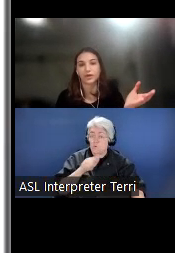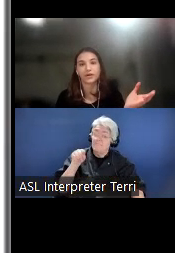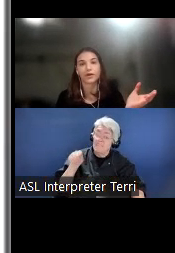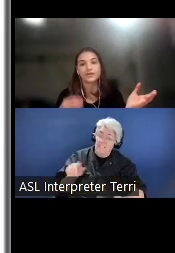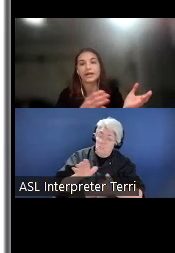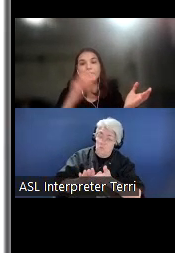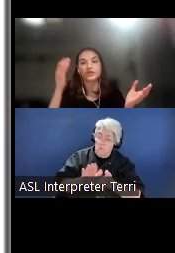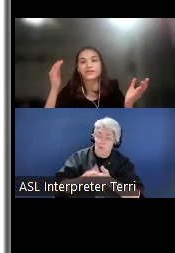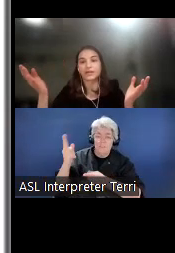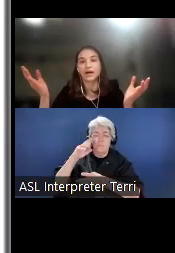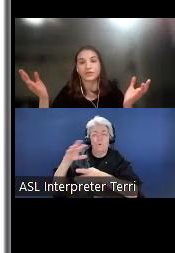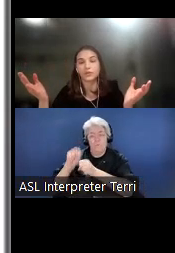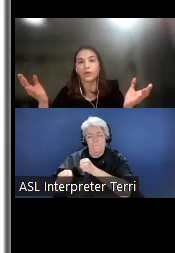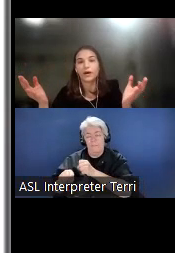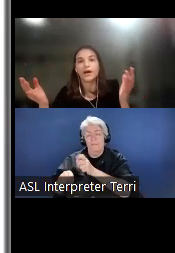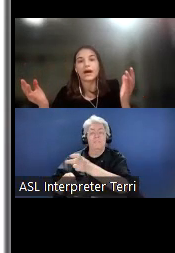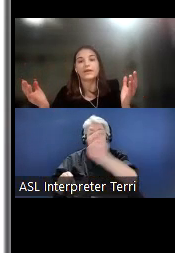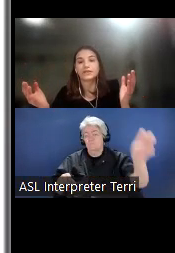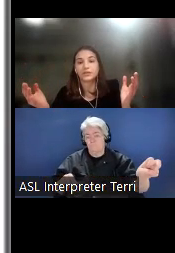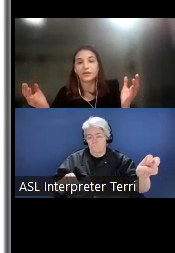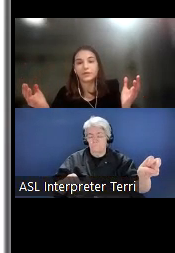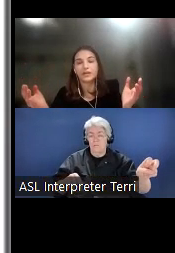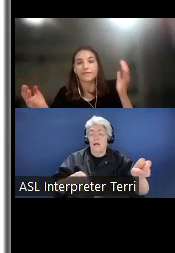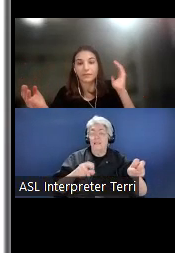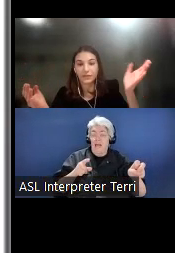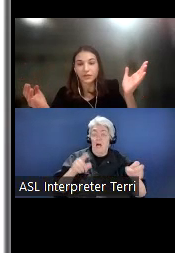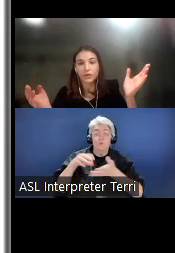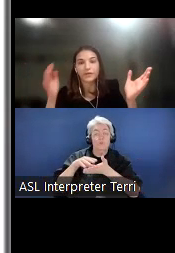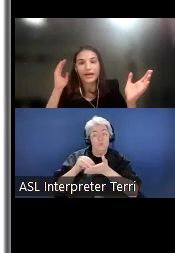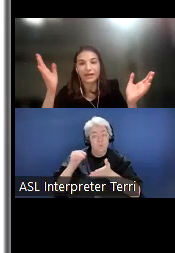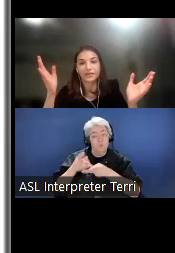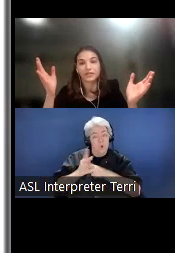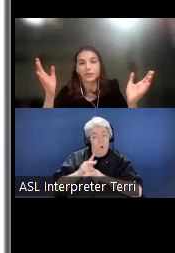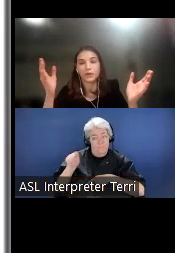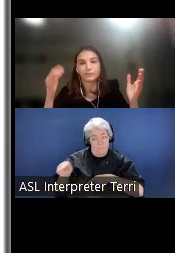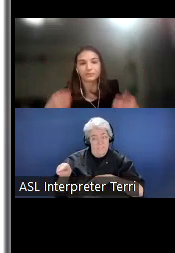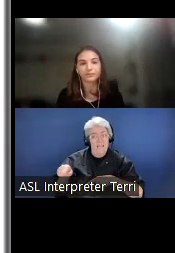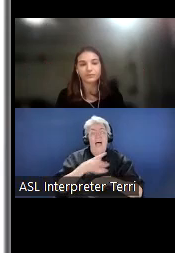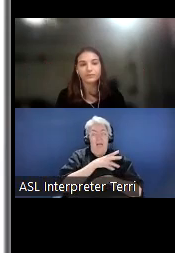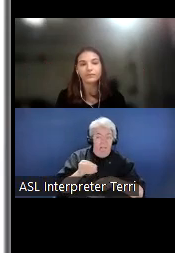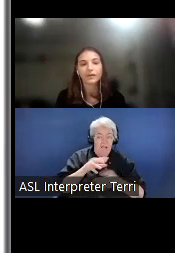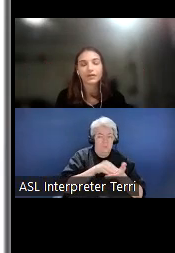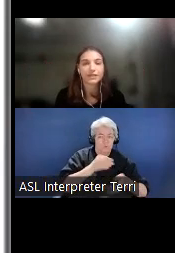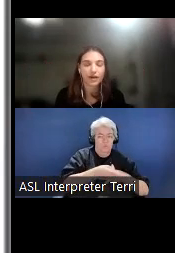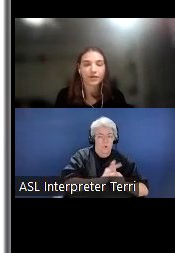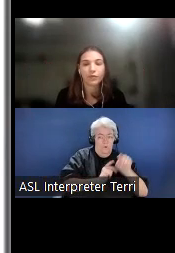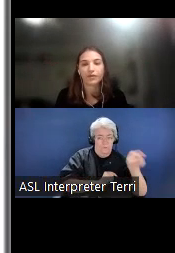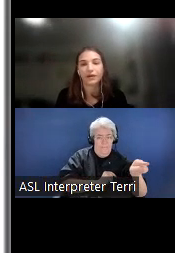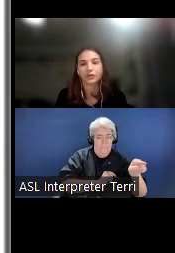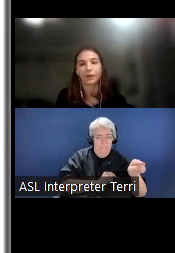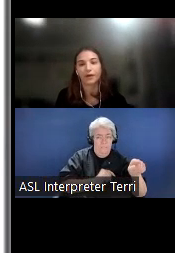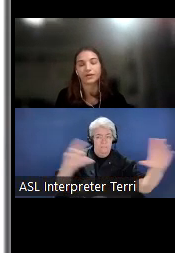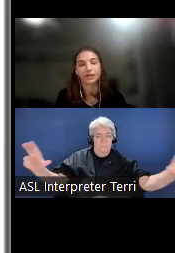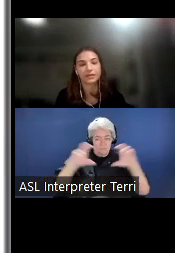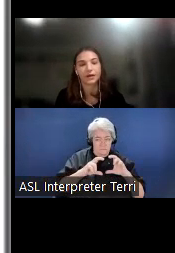and a sexual assault occurs, and now they transfer to this other school, now they have the student loan debt from this school and this school. So that's another